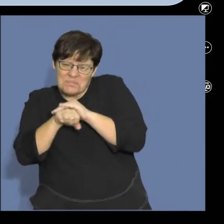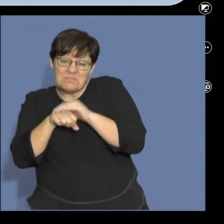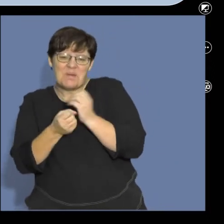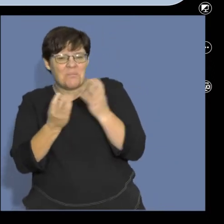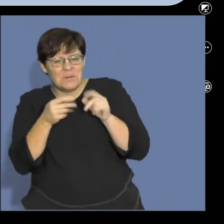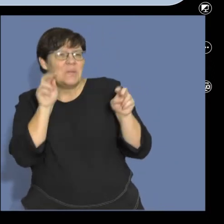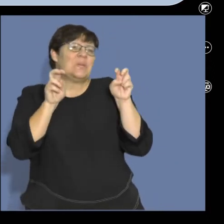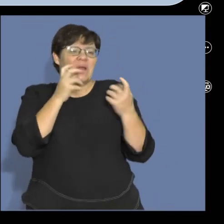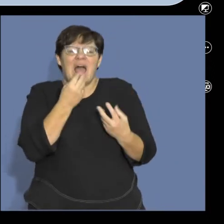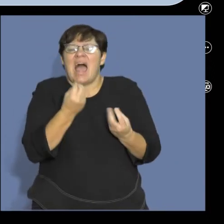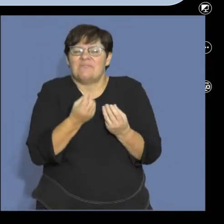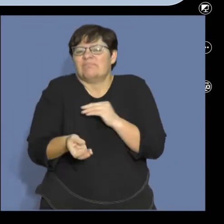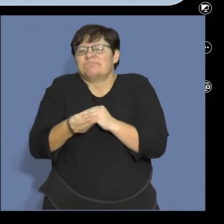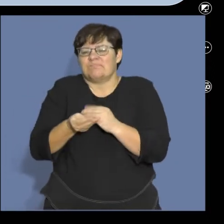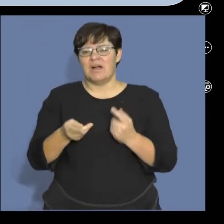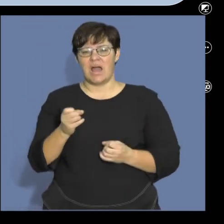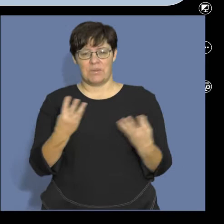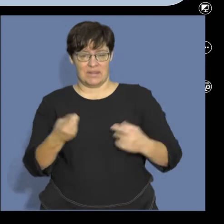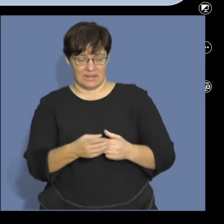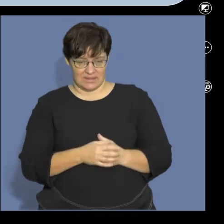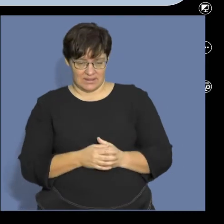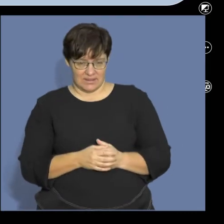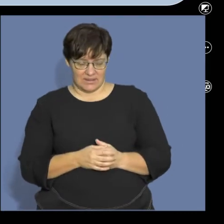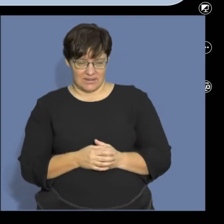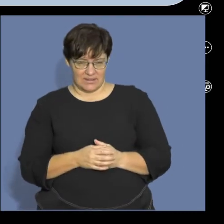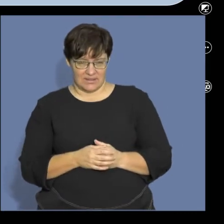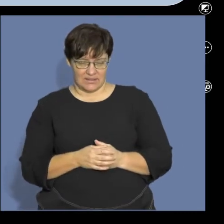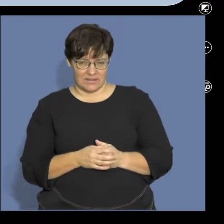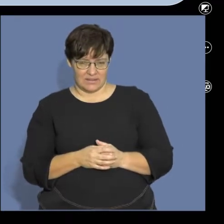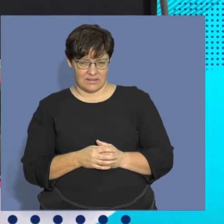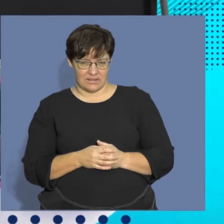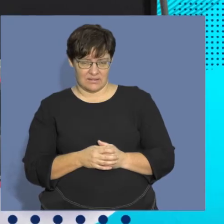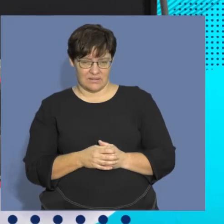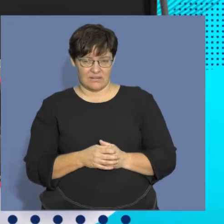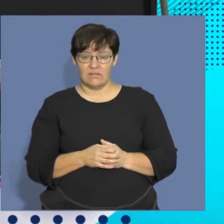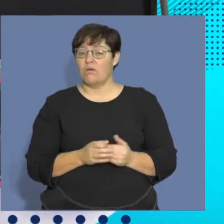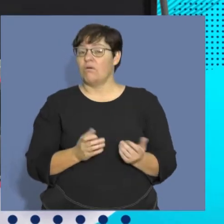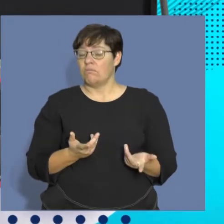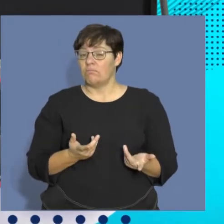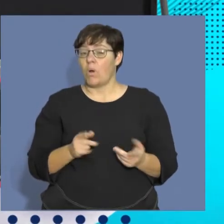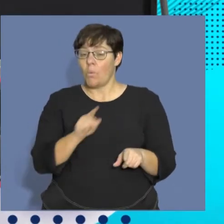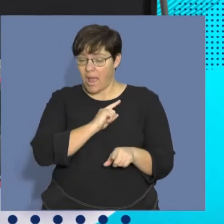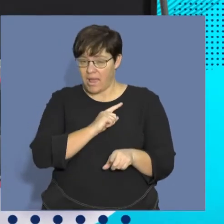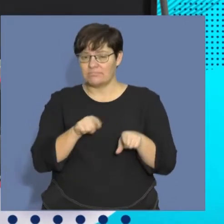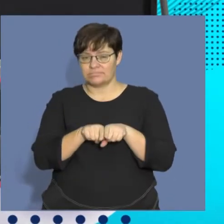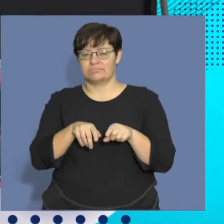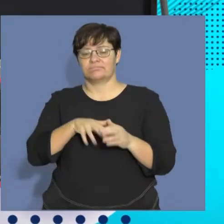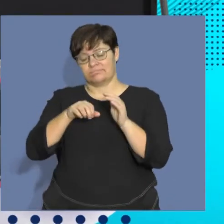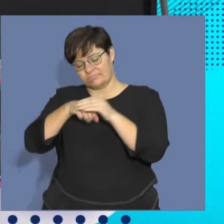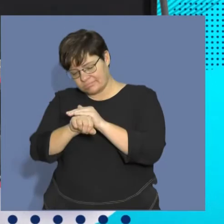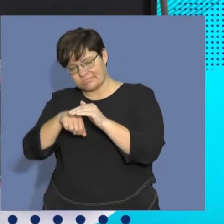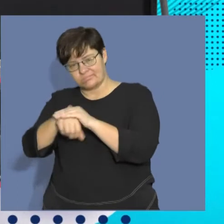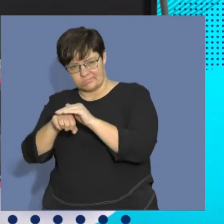little individuals are being added to the population, of course, by